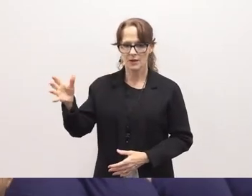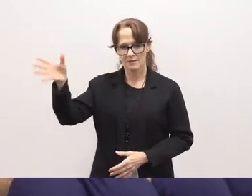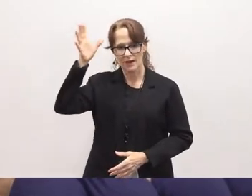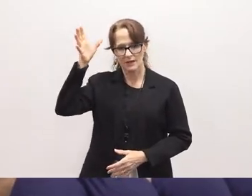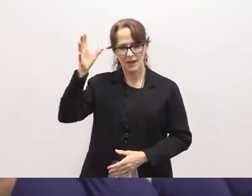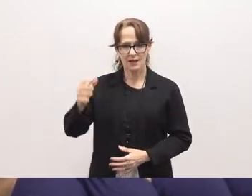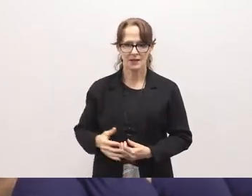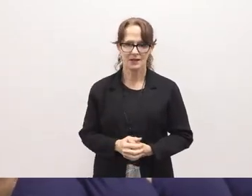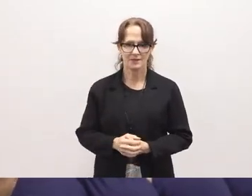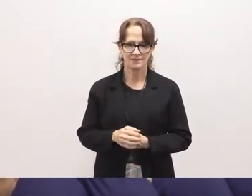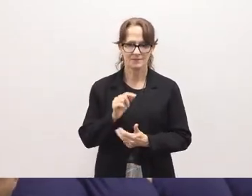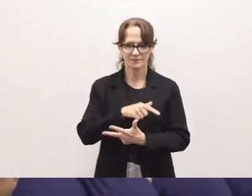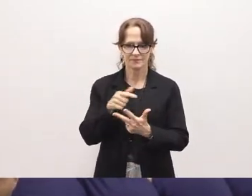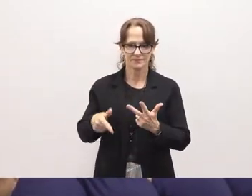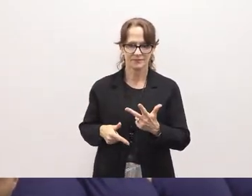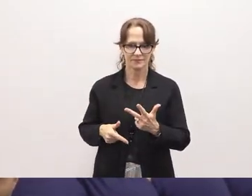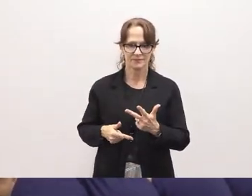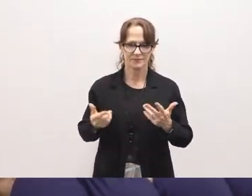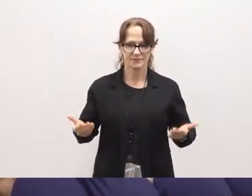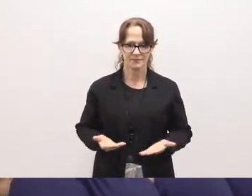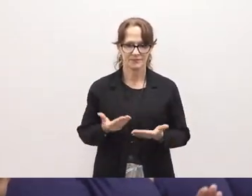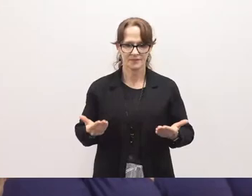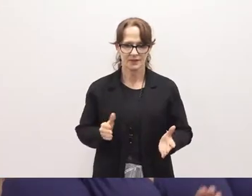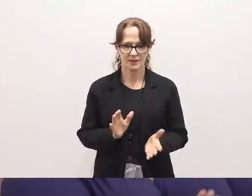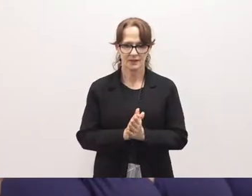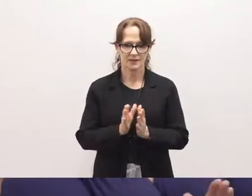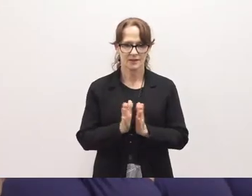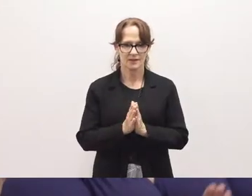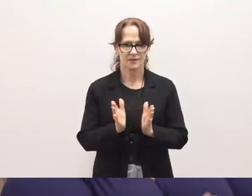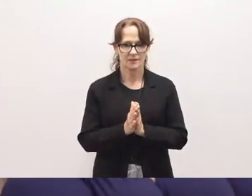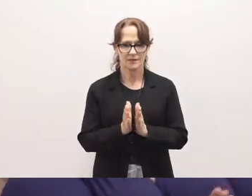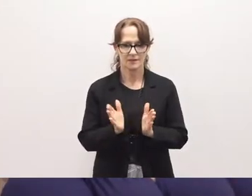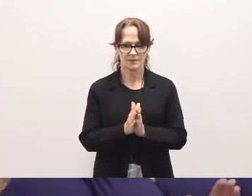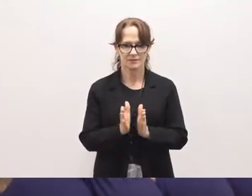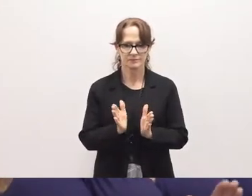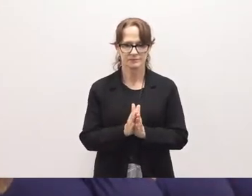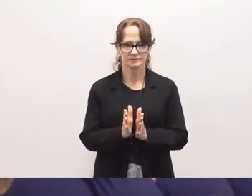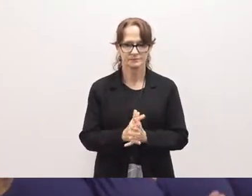dad. Wonderful. Okay, let's give you a